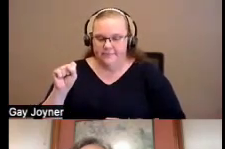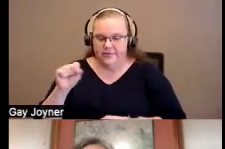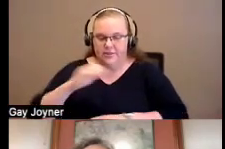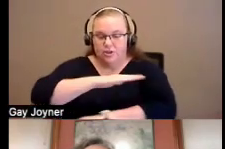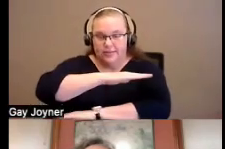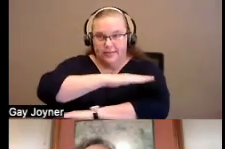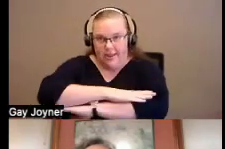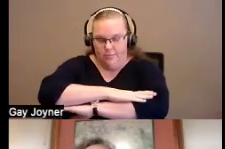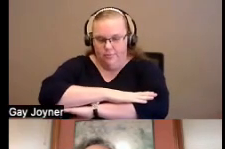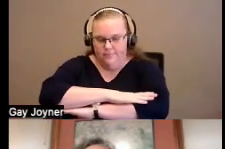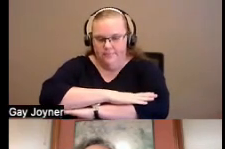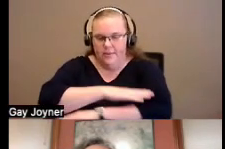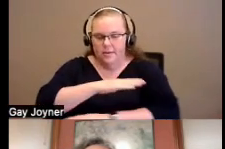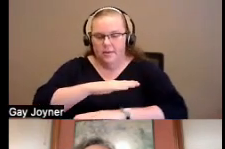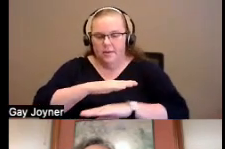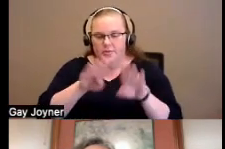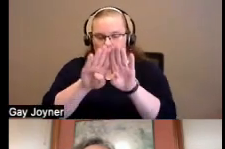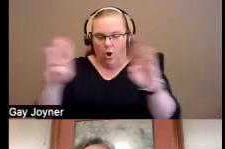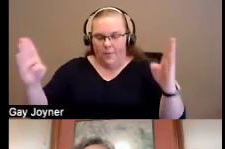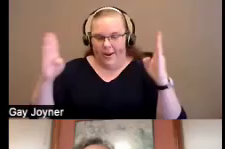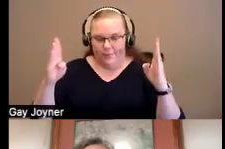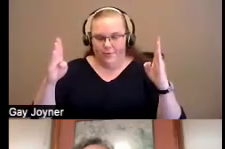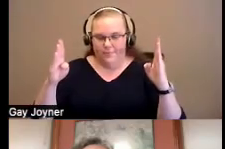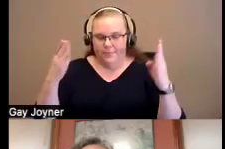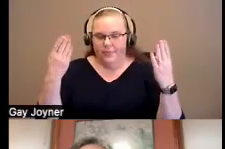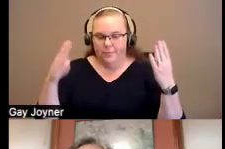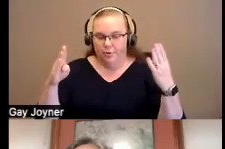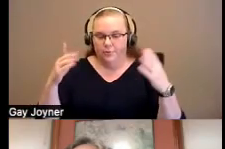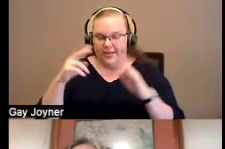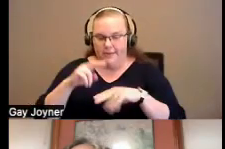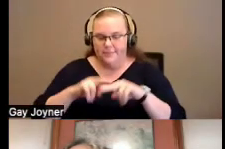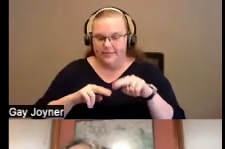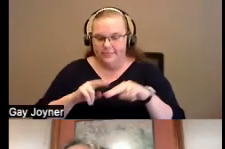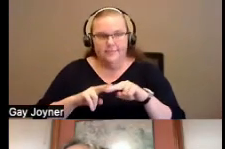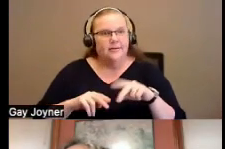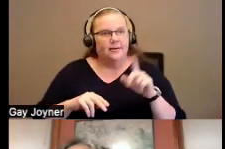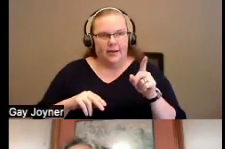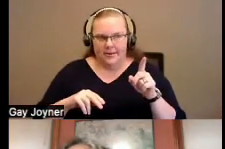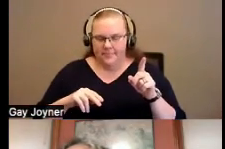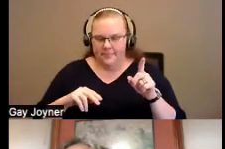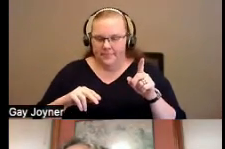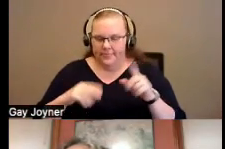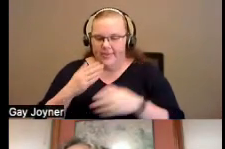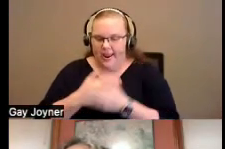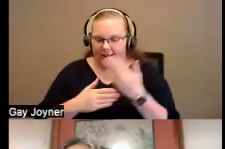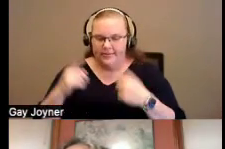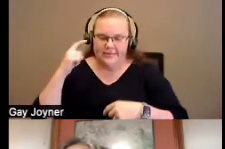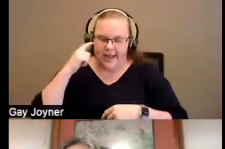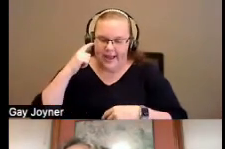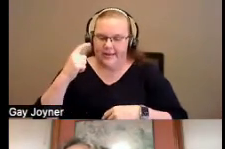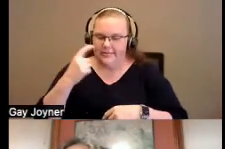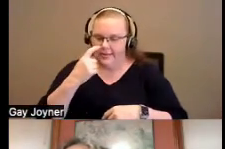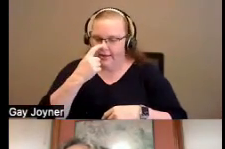motifs, such as the table, the wallpaper, the blue tapes, um, the